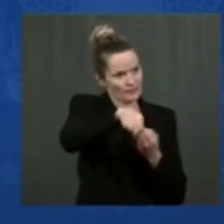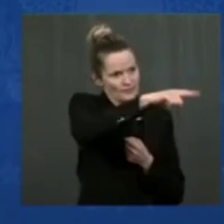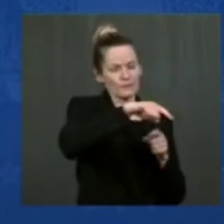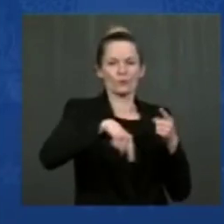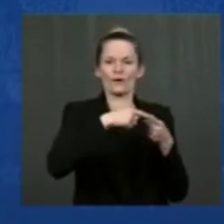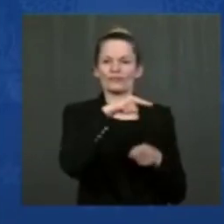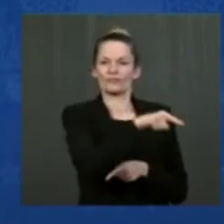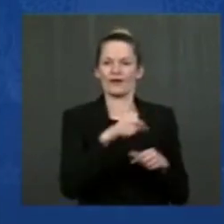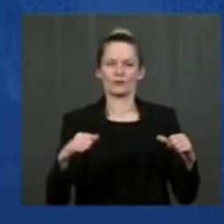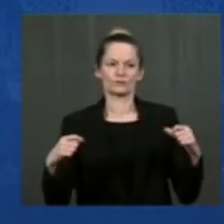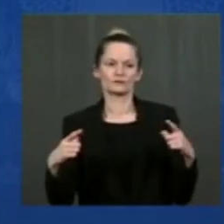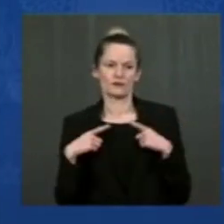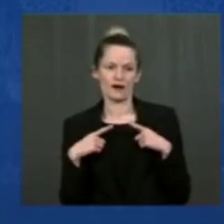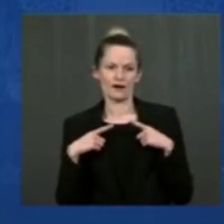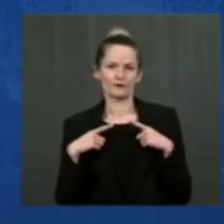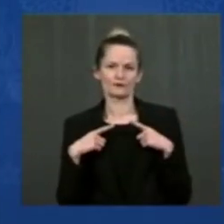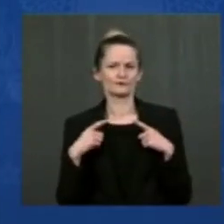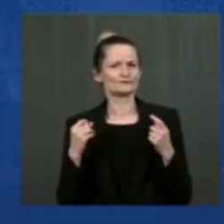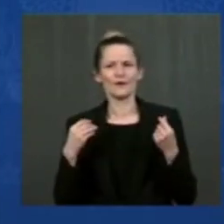You know,